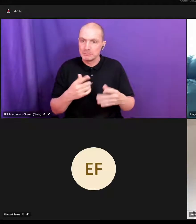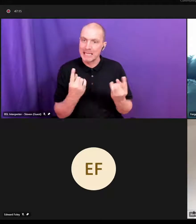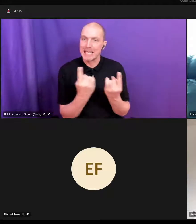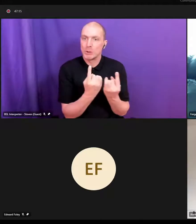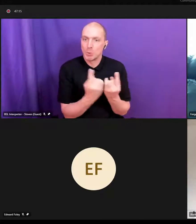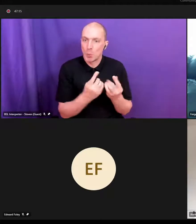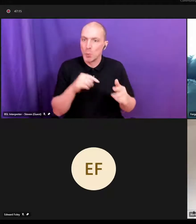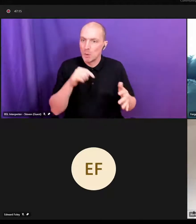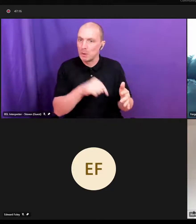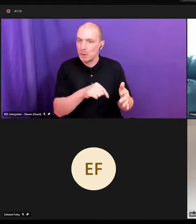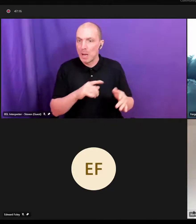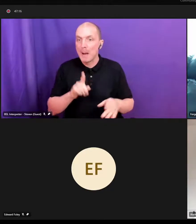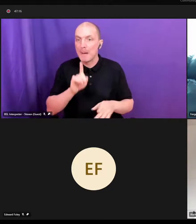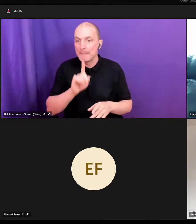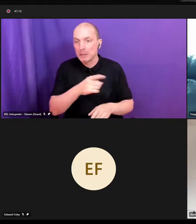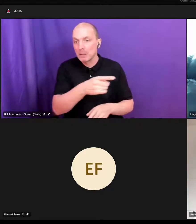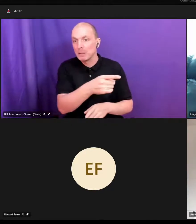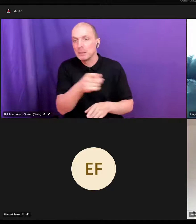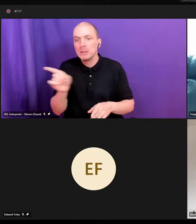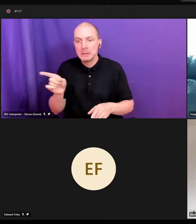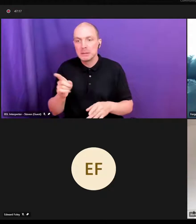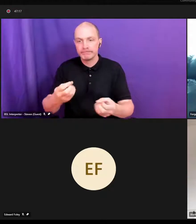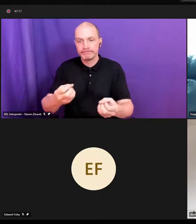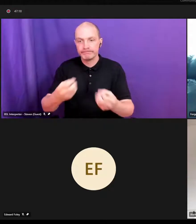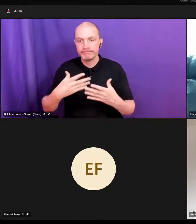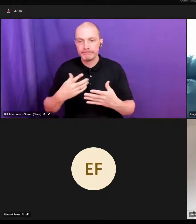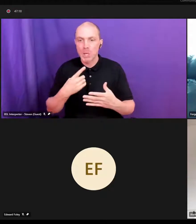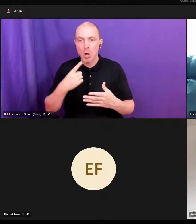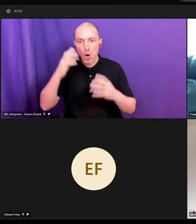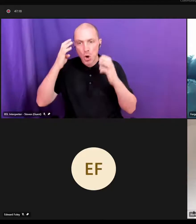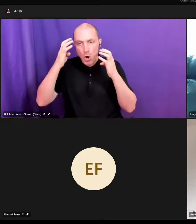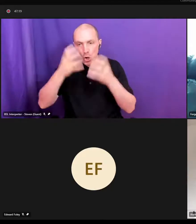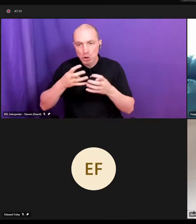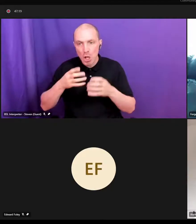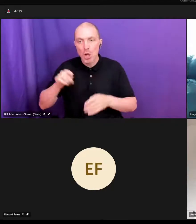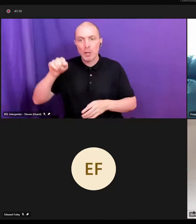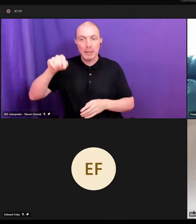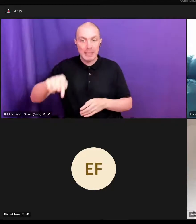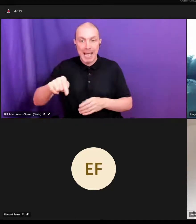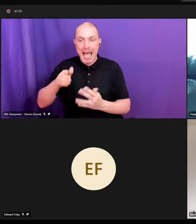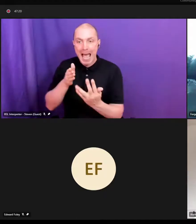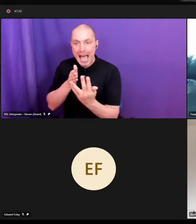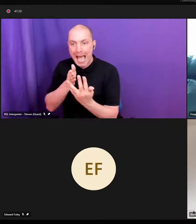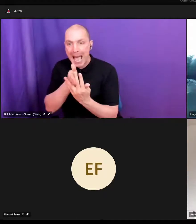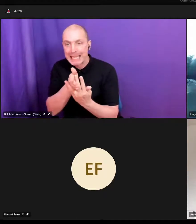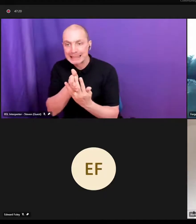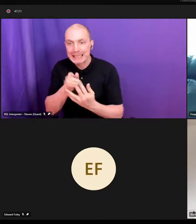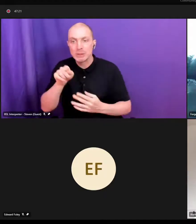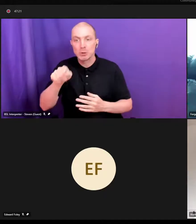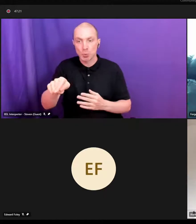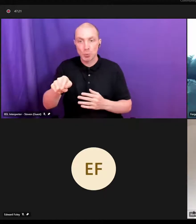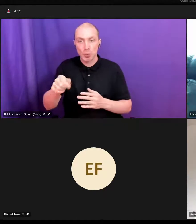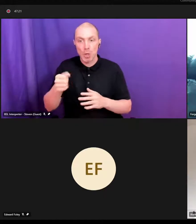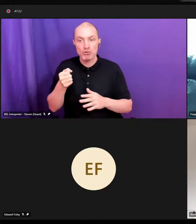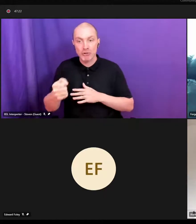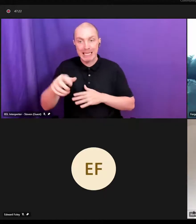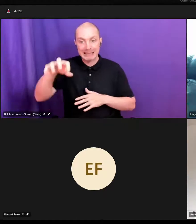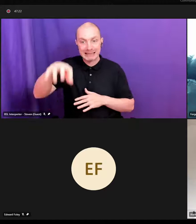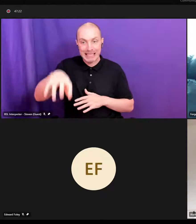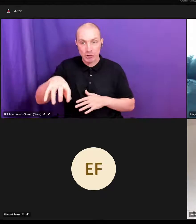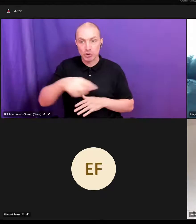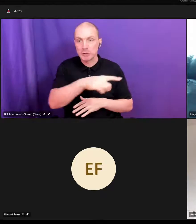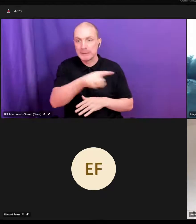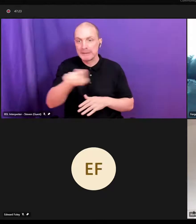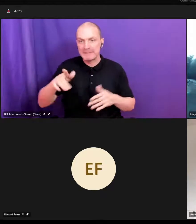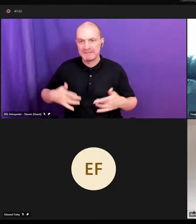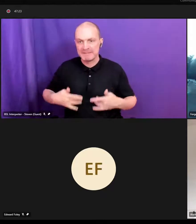people concerned about access to the train station, and they can see as the project has taken shape that it might not provide sufficient access to